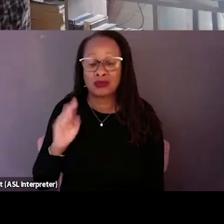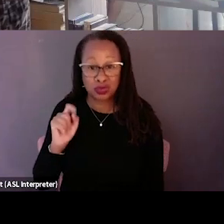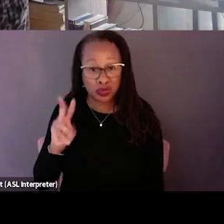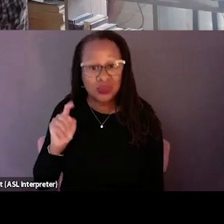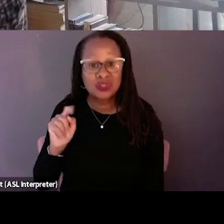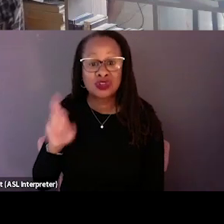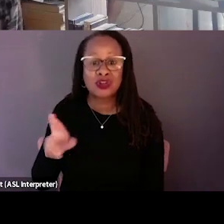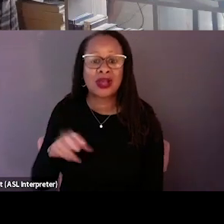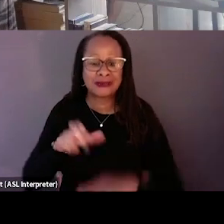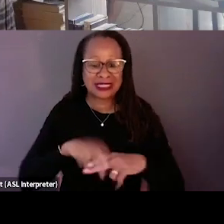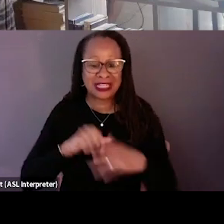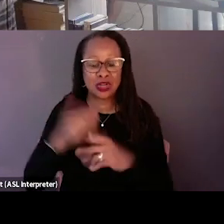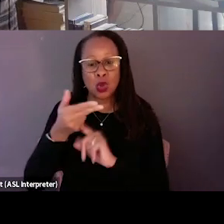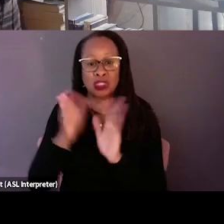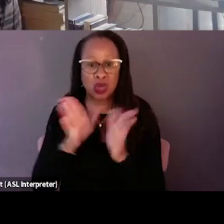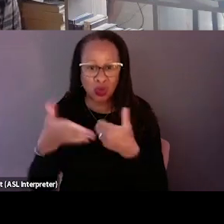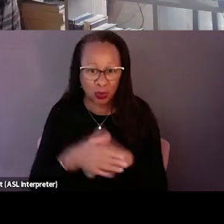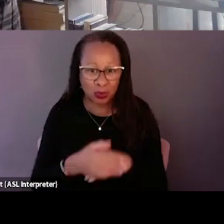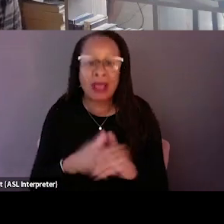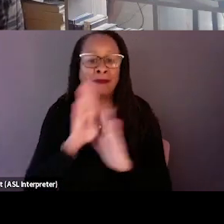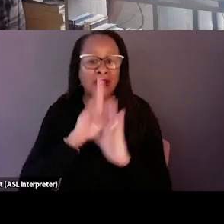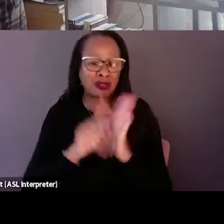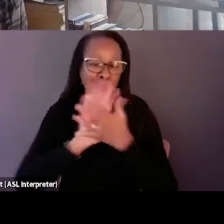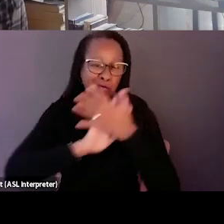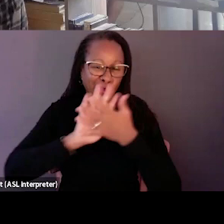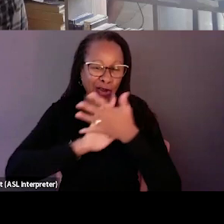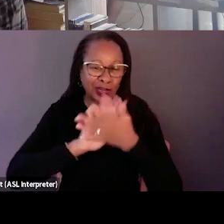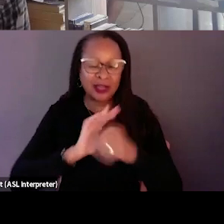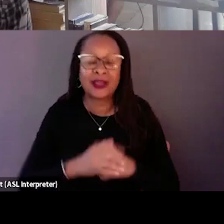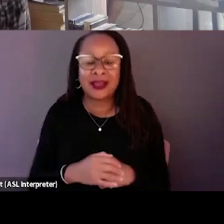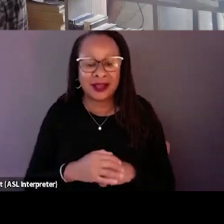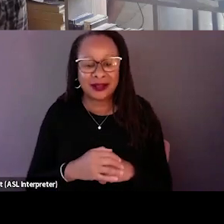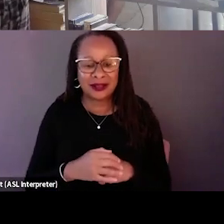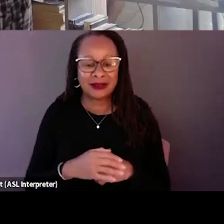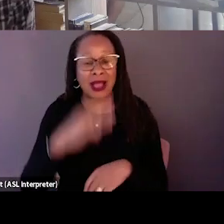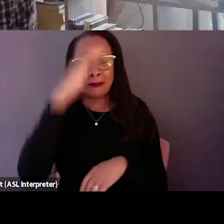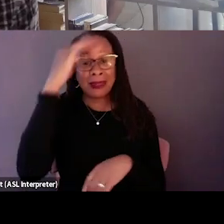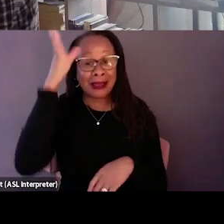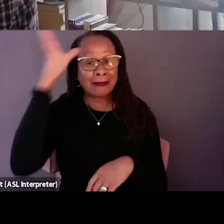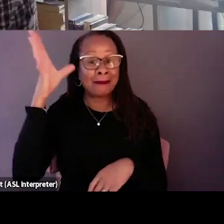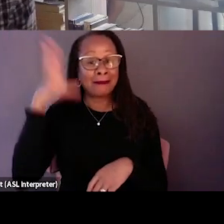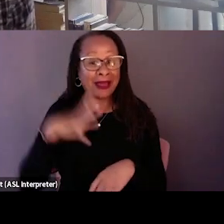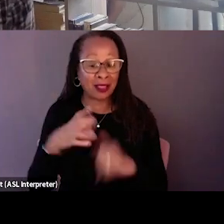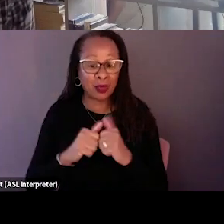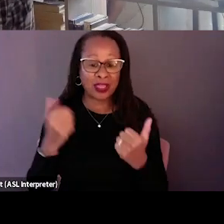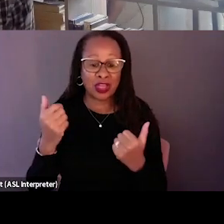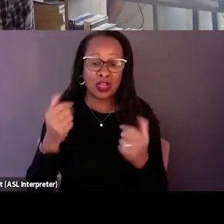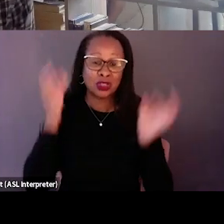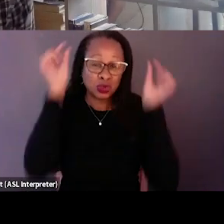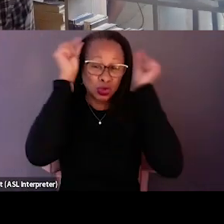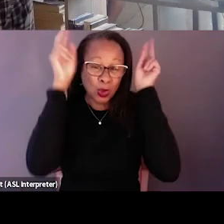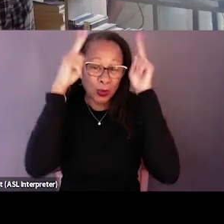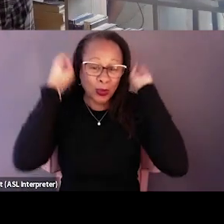I am sitting in a hotel room and the background is blurred. I'm a black male with a